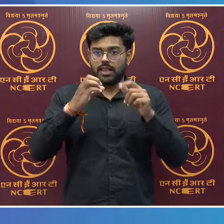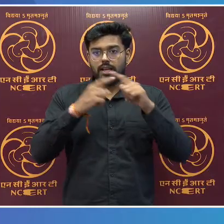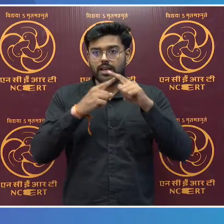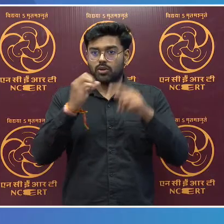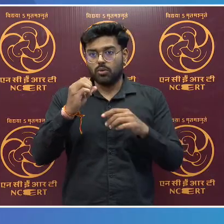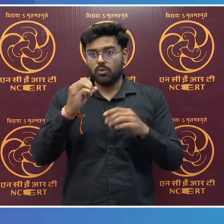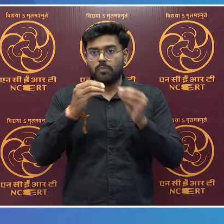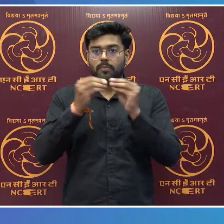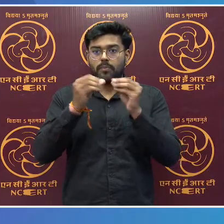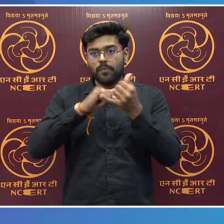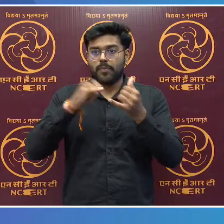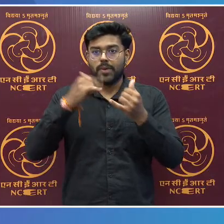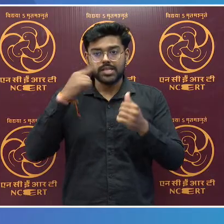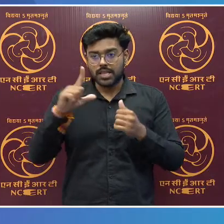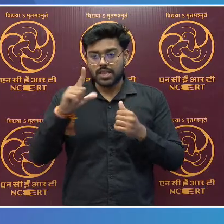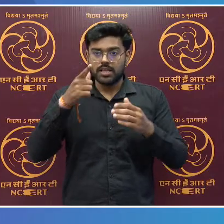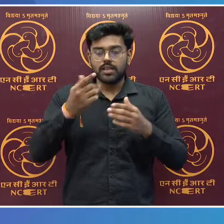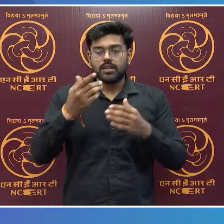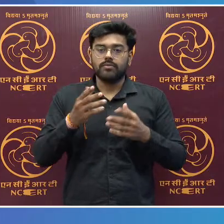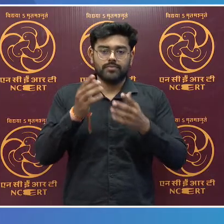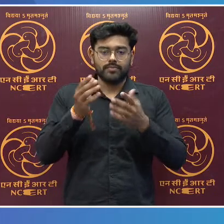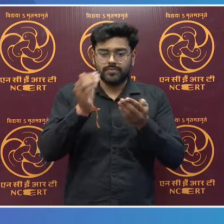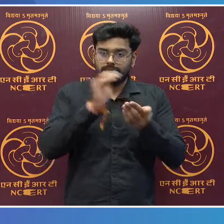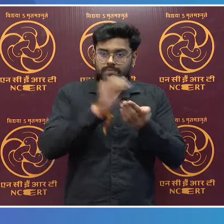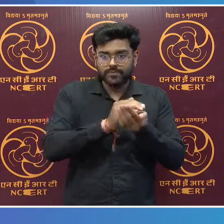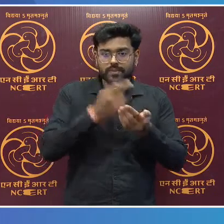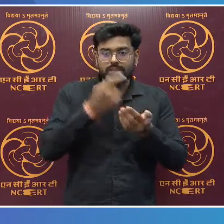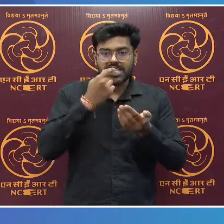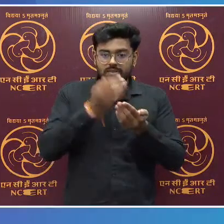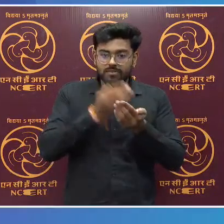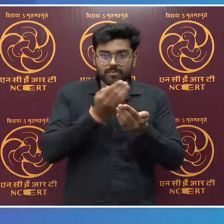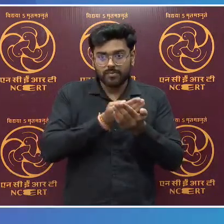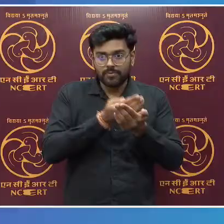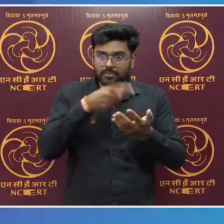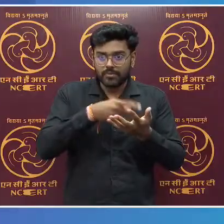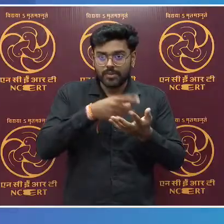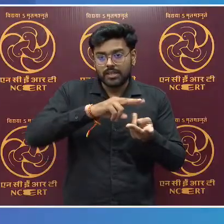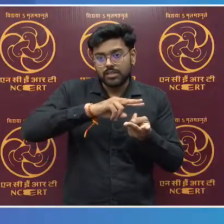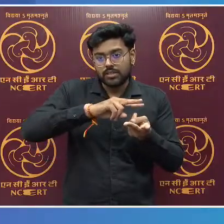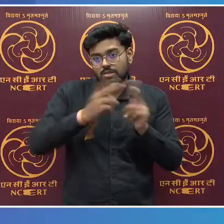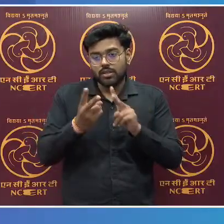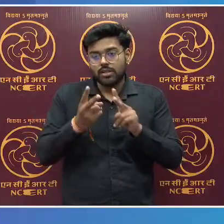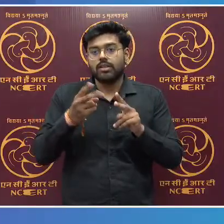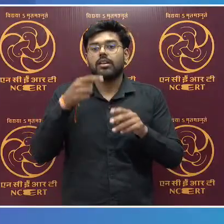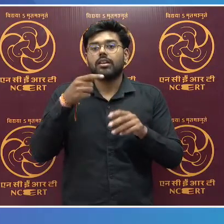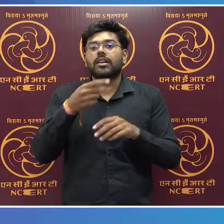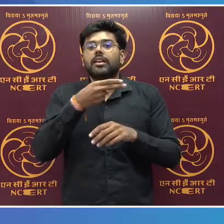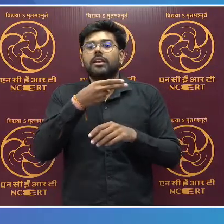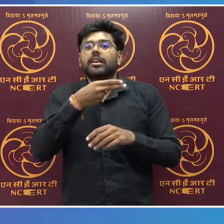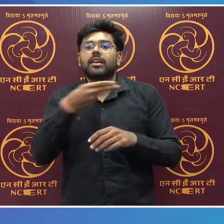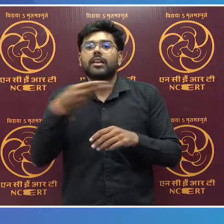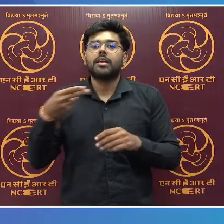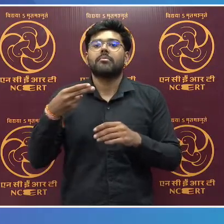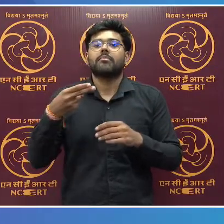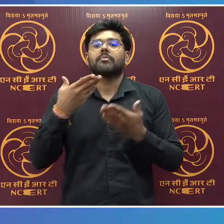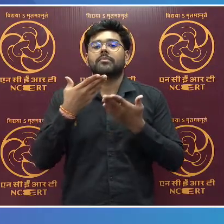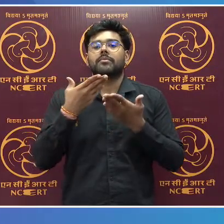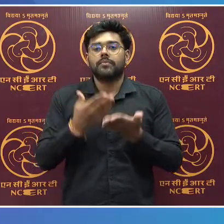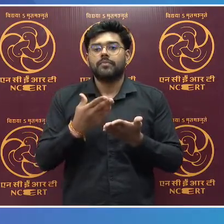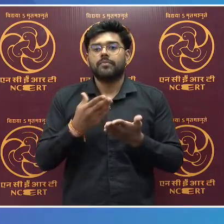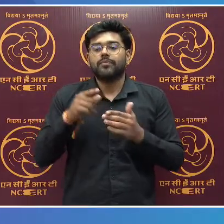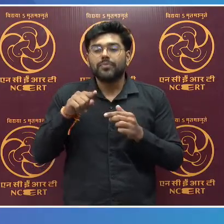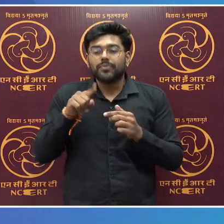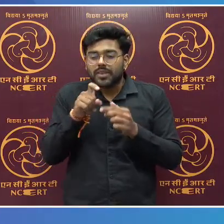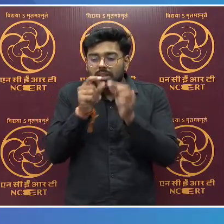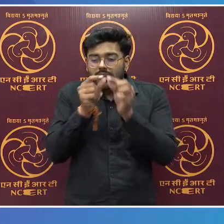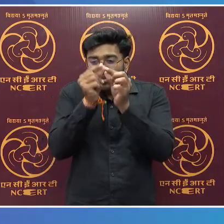lactose sugar and bacillus is coming from where? It is giving us the name for that rod shaped